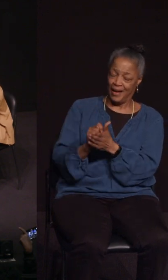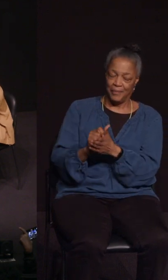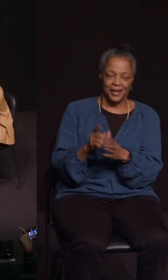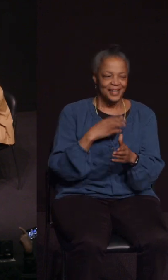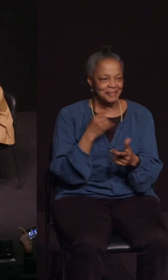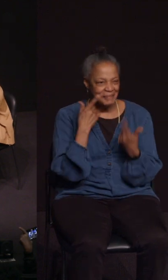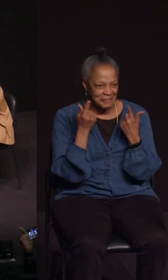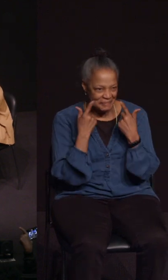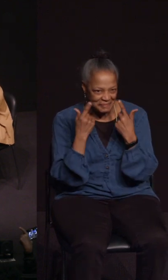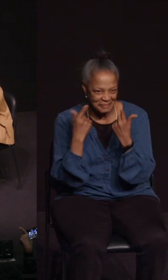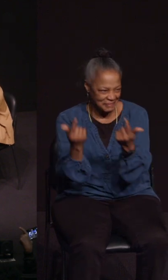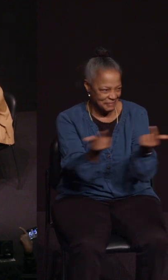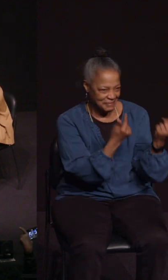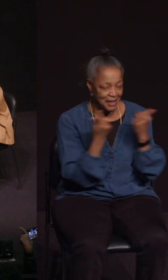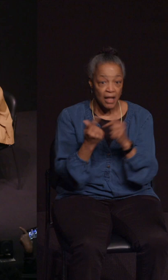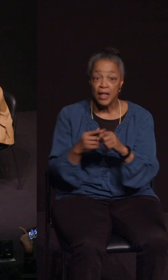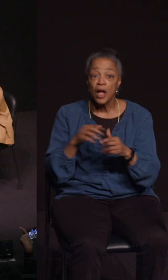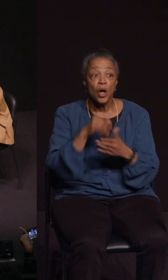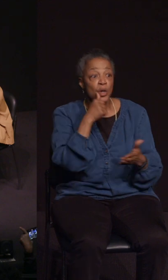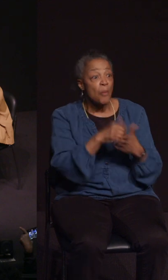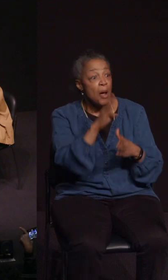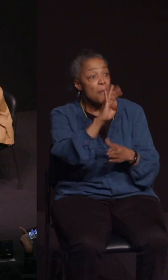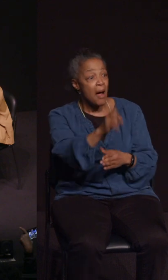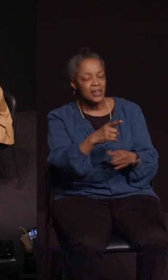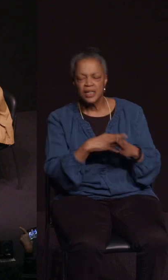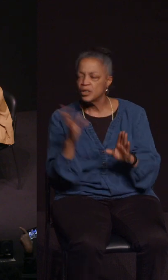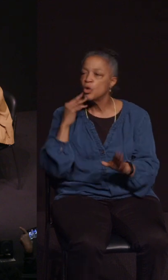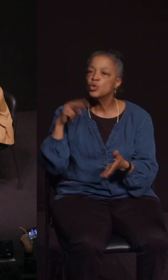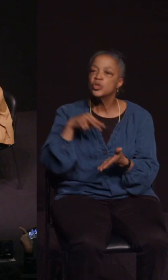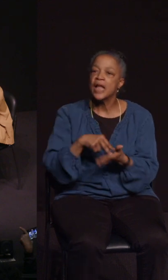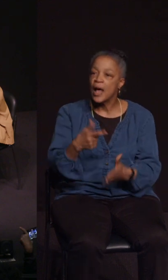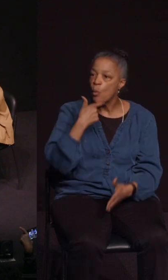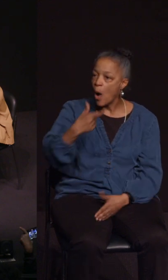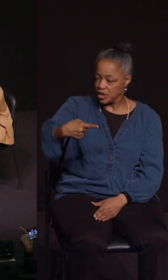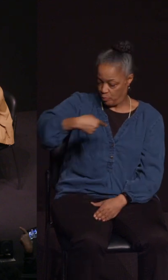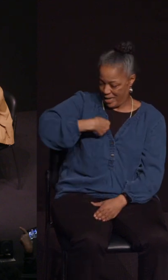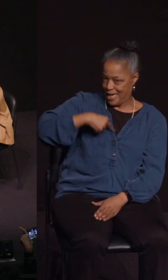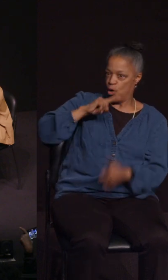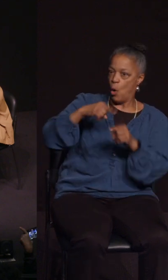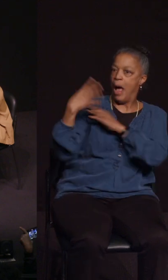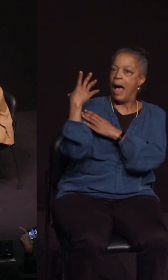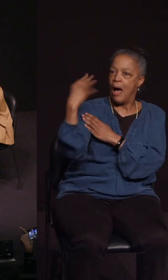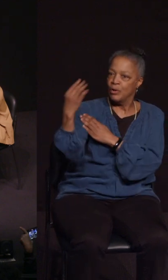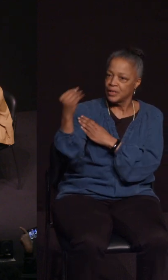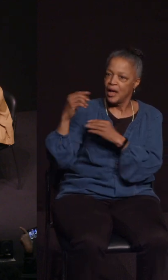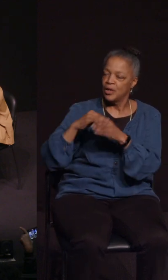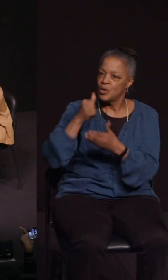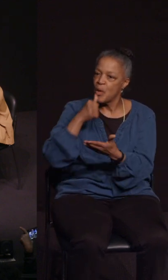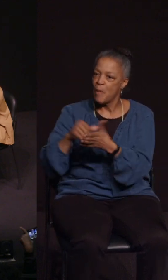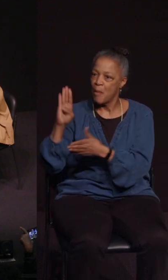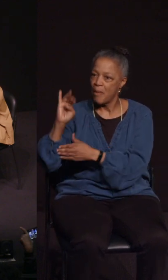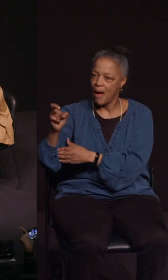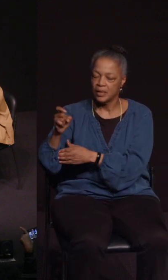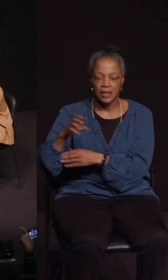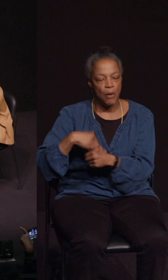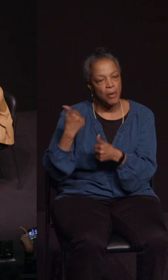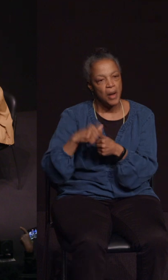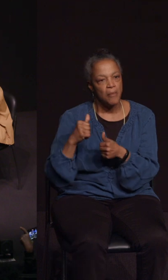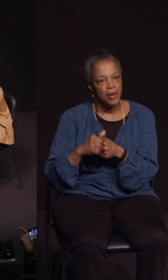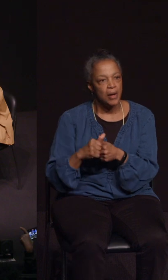would try to go to the mailbox. He like, nah, you can stand in the door and watch me go to the mailbox. And I just remember him being